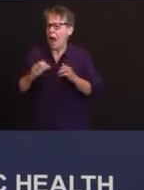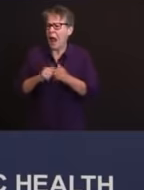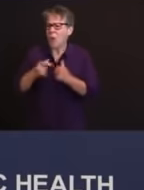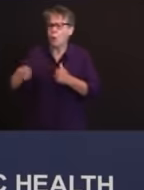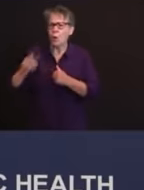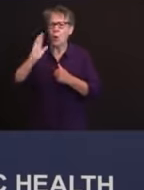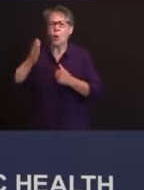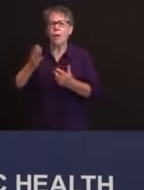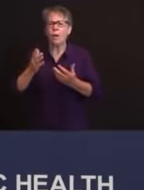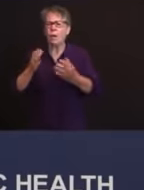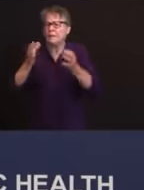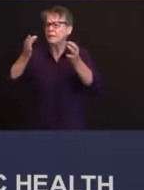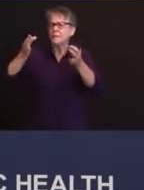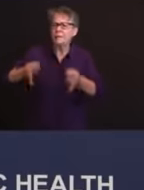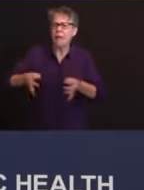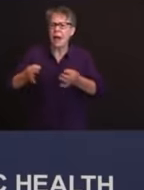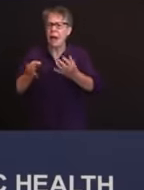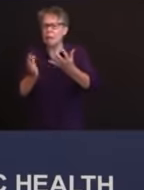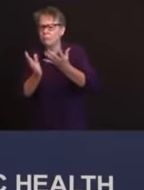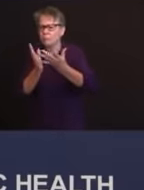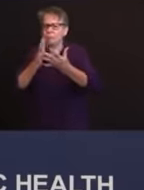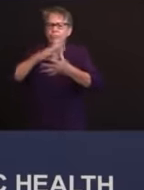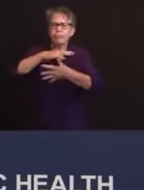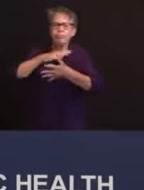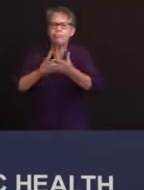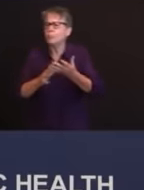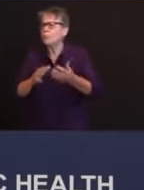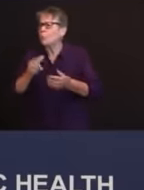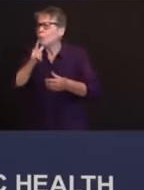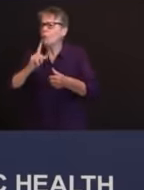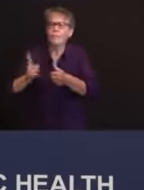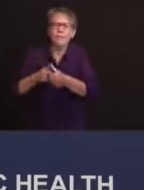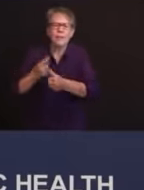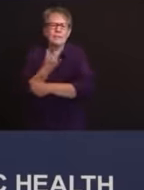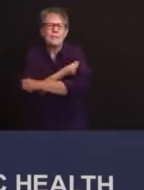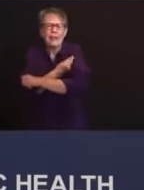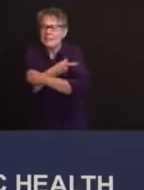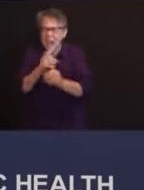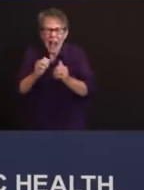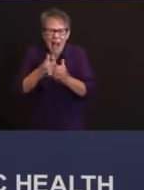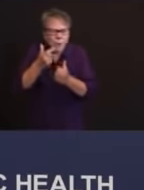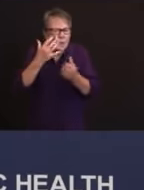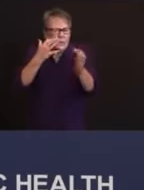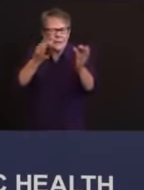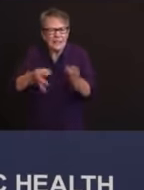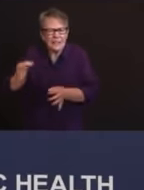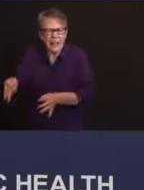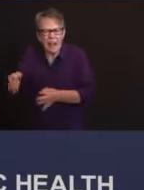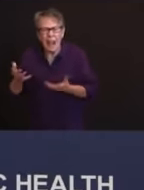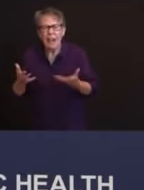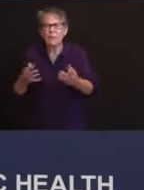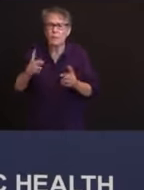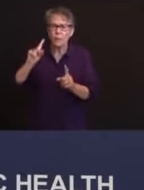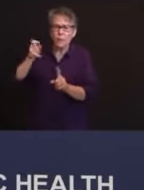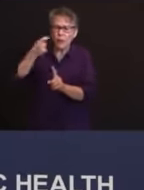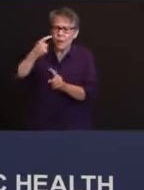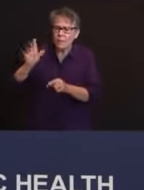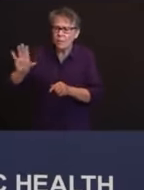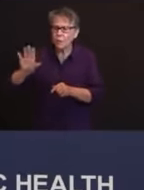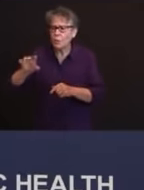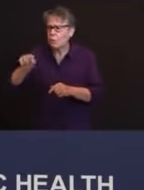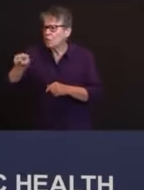set of workers to get this vaccine? And a few questions for the Governor. One, do these restrictions being